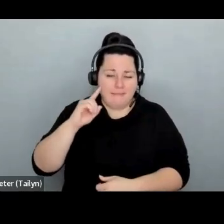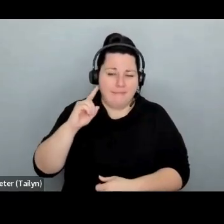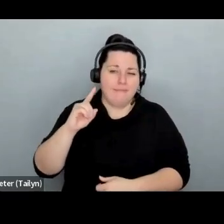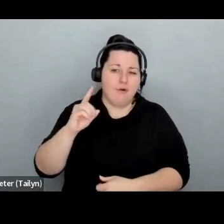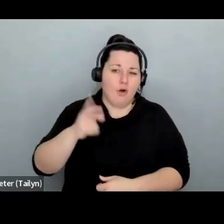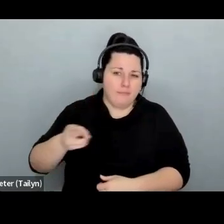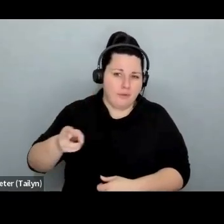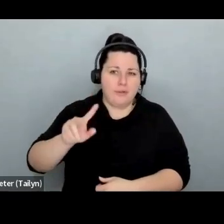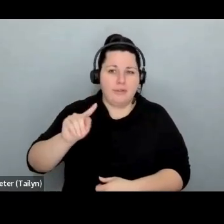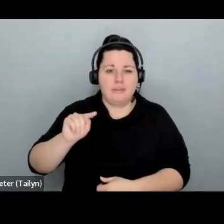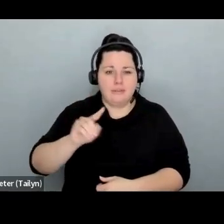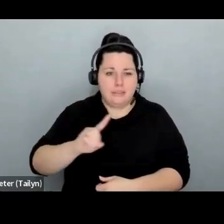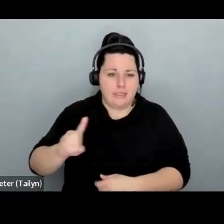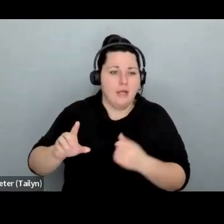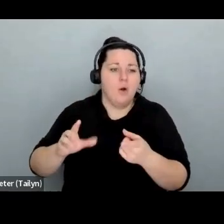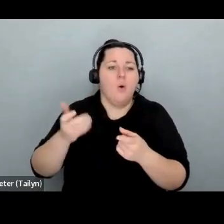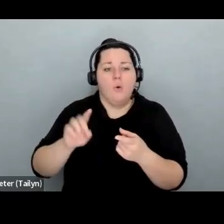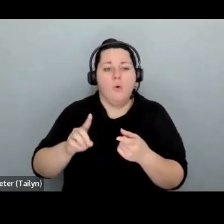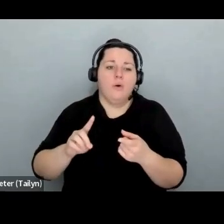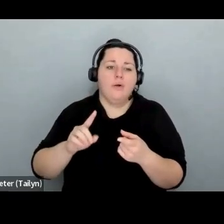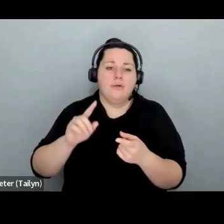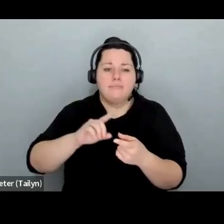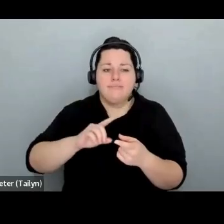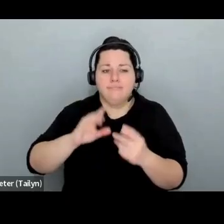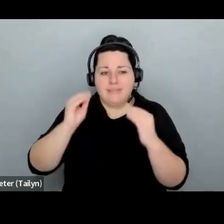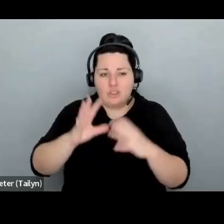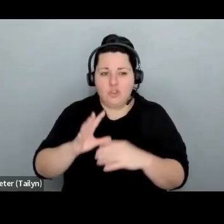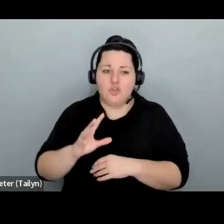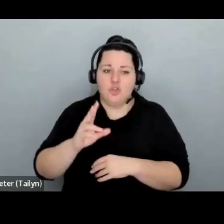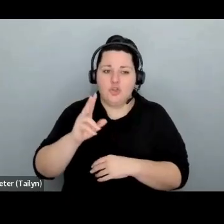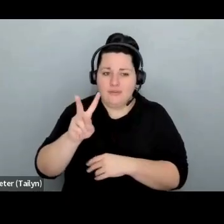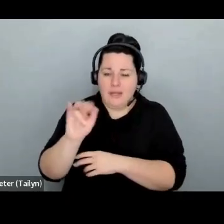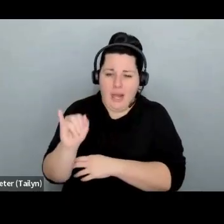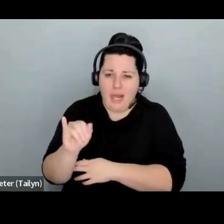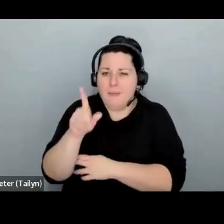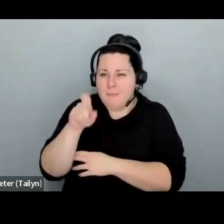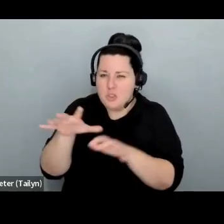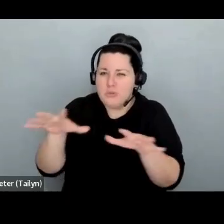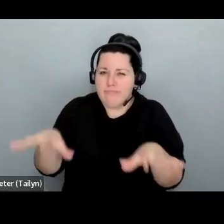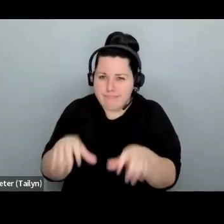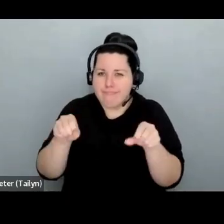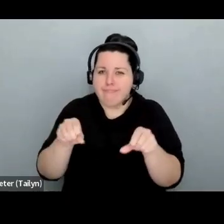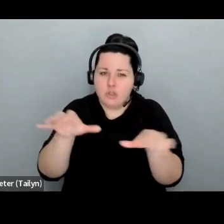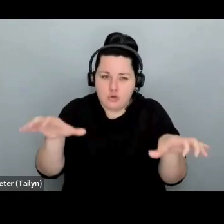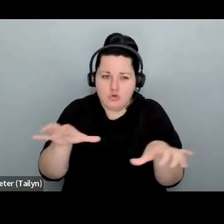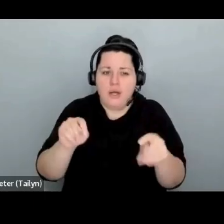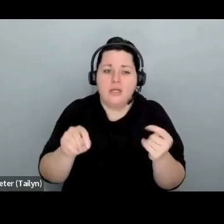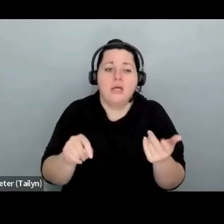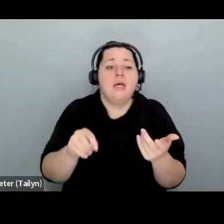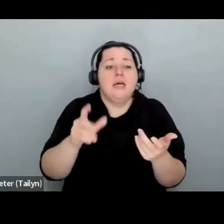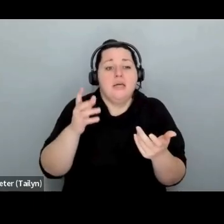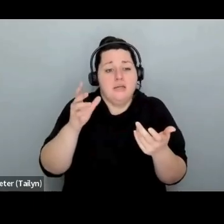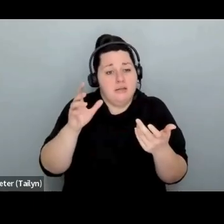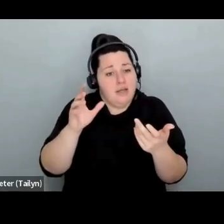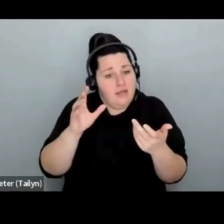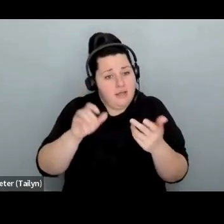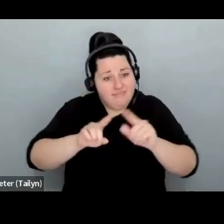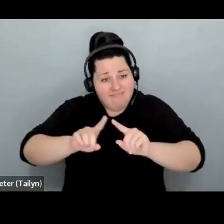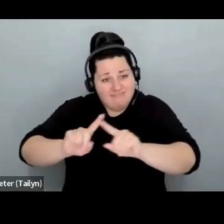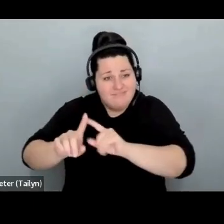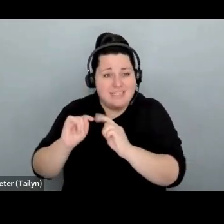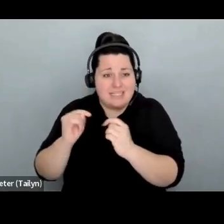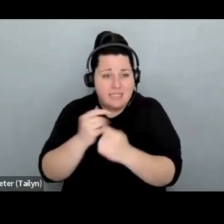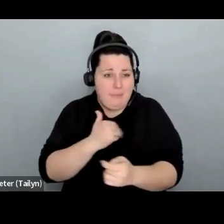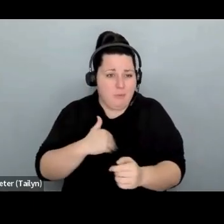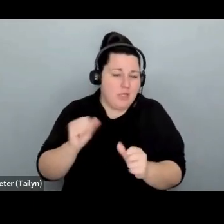hearing and a teacher of the visually impaired, and may include a range of team members to include an